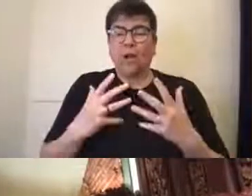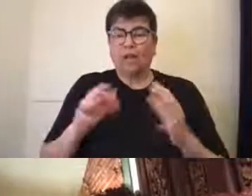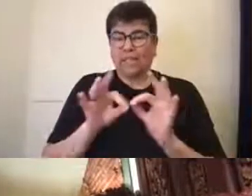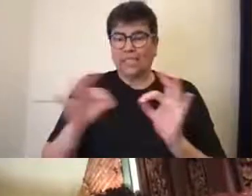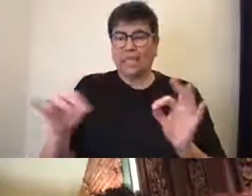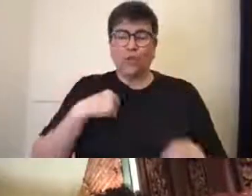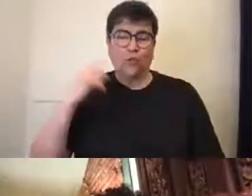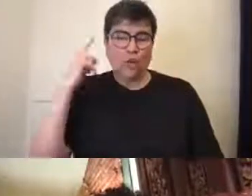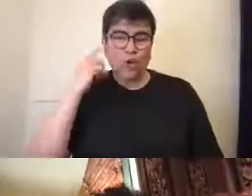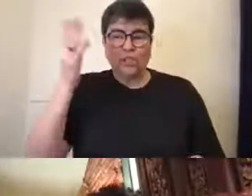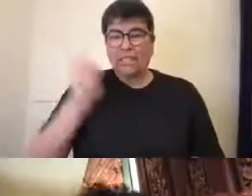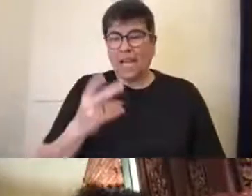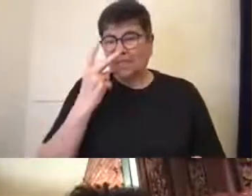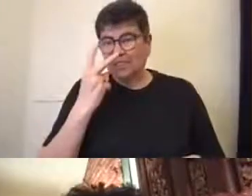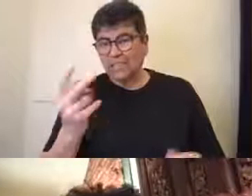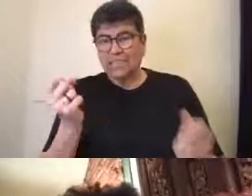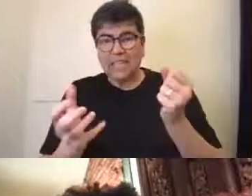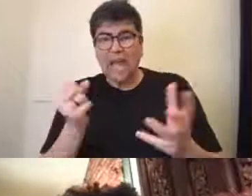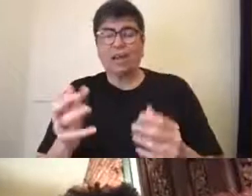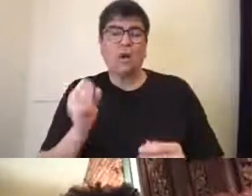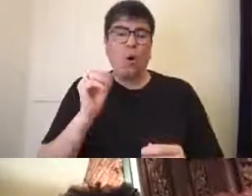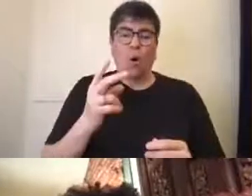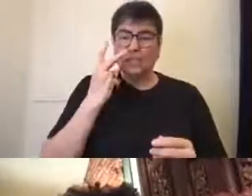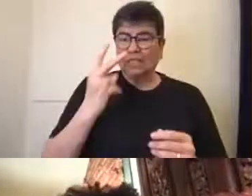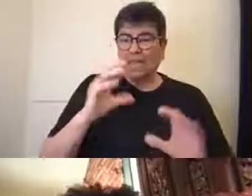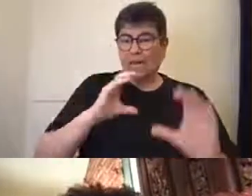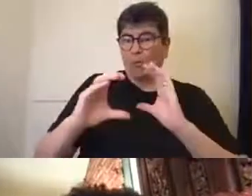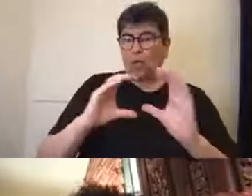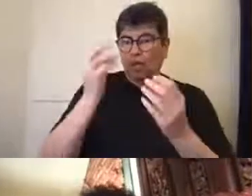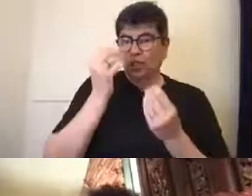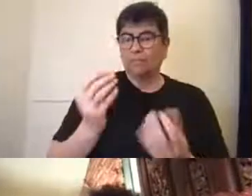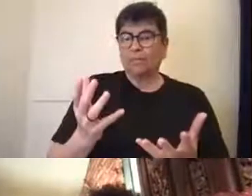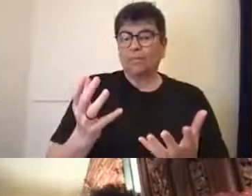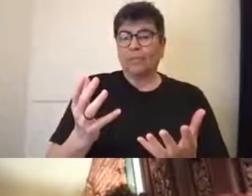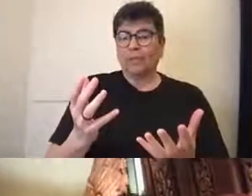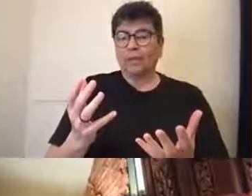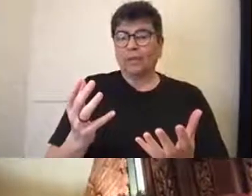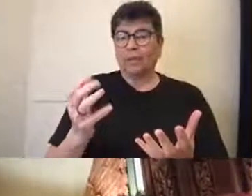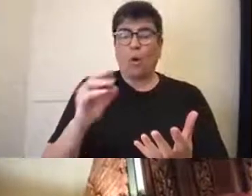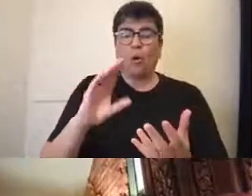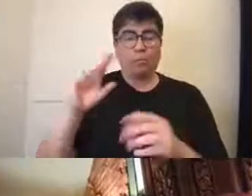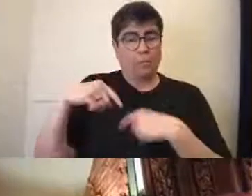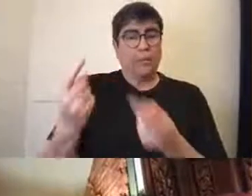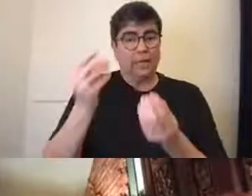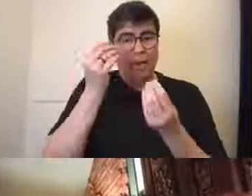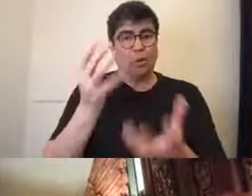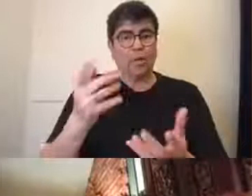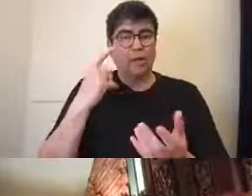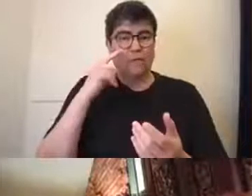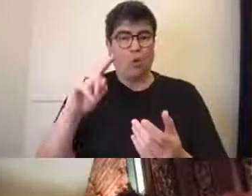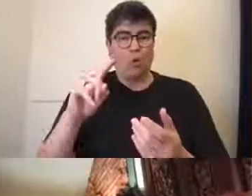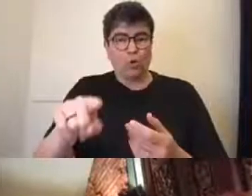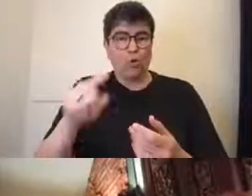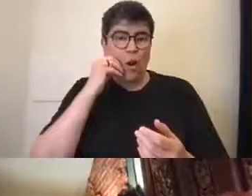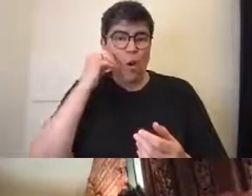you've heard slash seen signed or have seen communicated or been communicated to you at home?